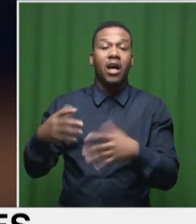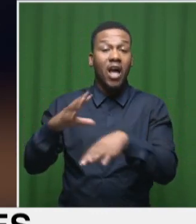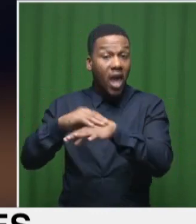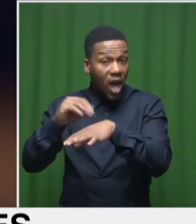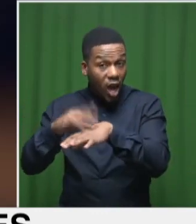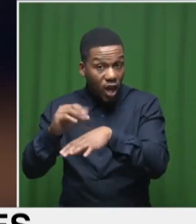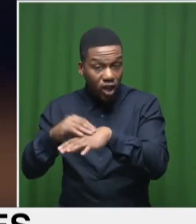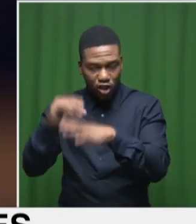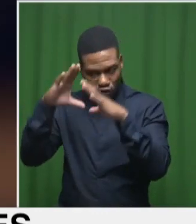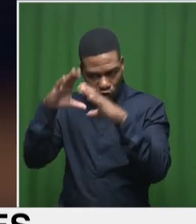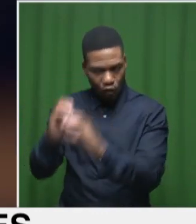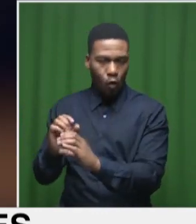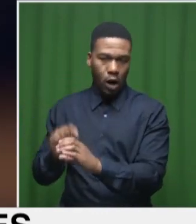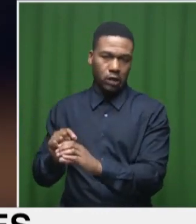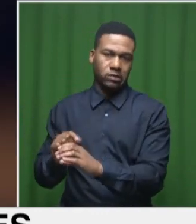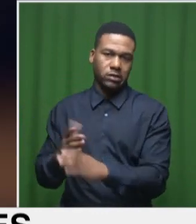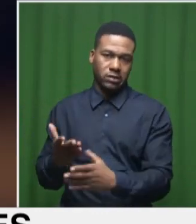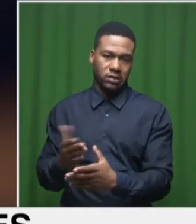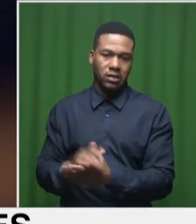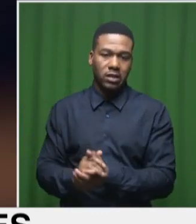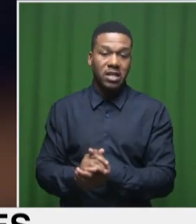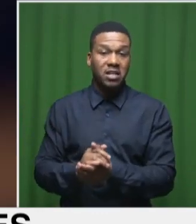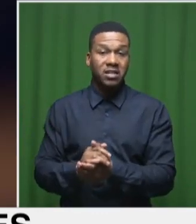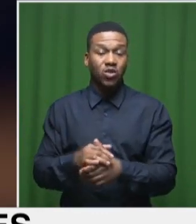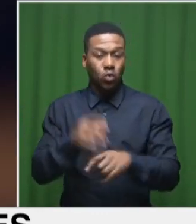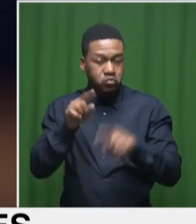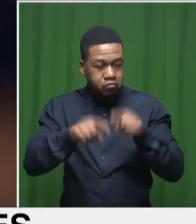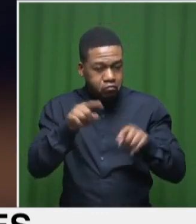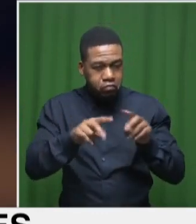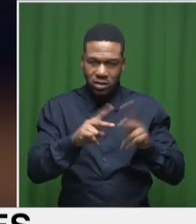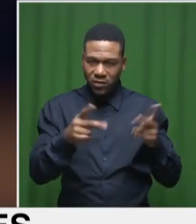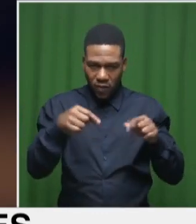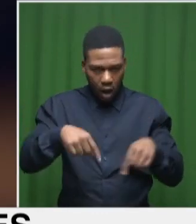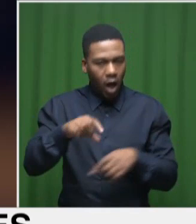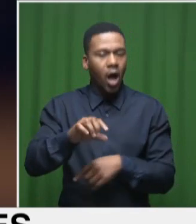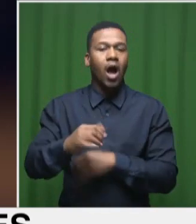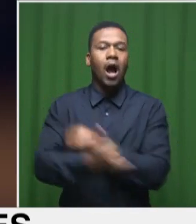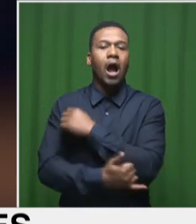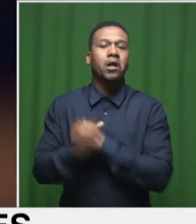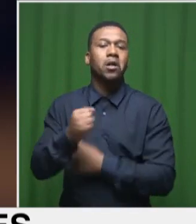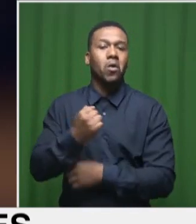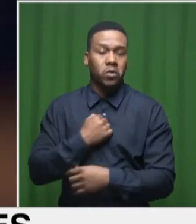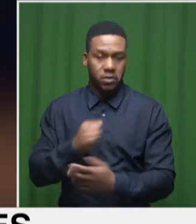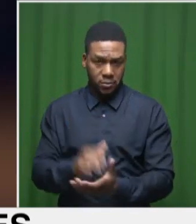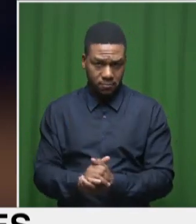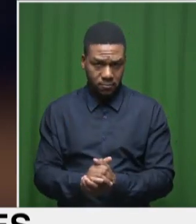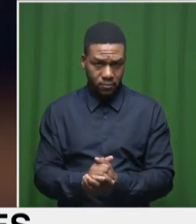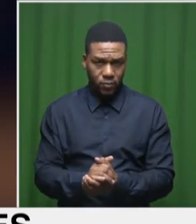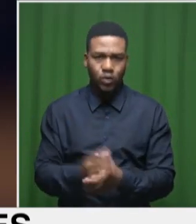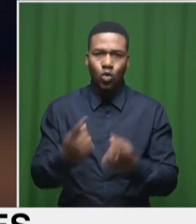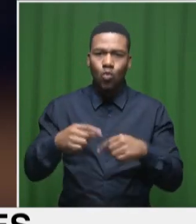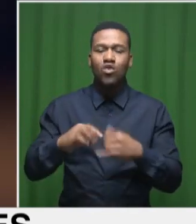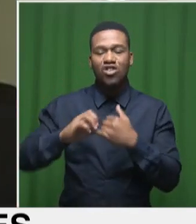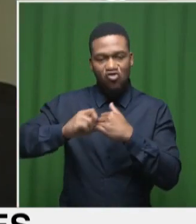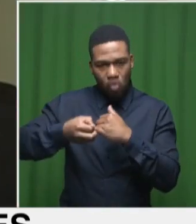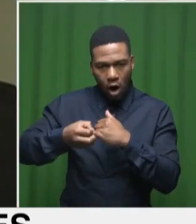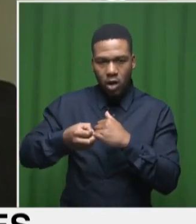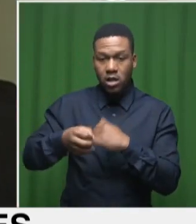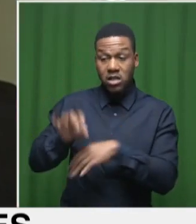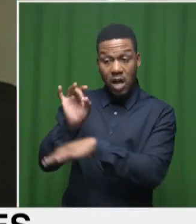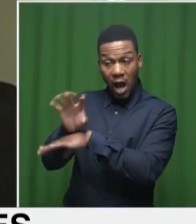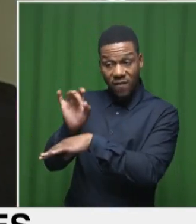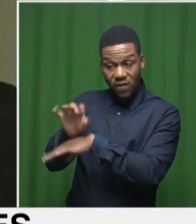and it varies and it changes over time here in our country. But the thing is, we try to discourage people doing